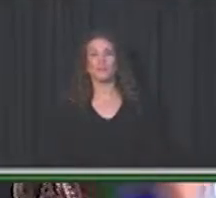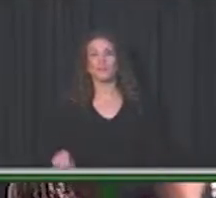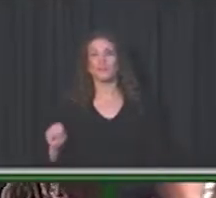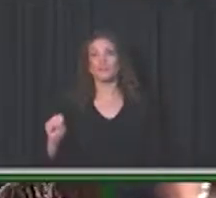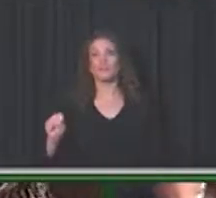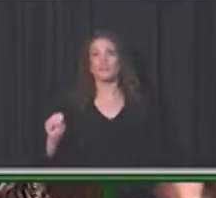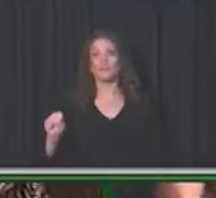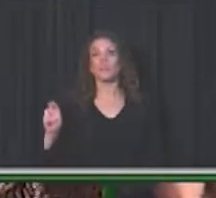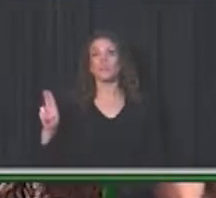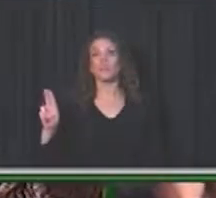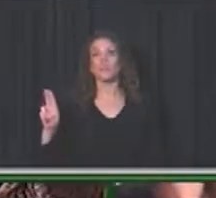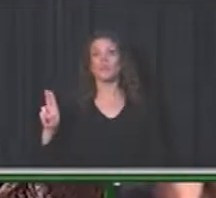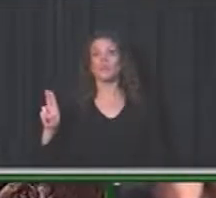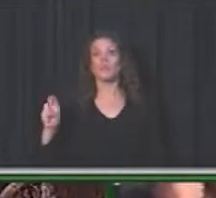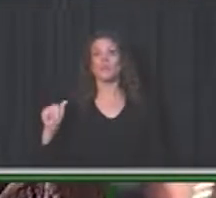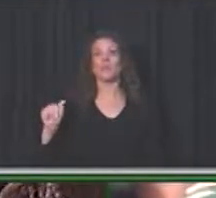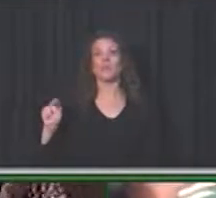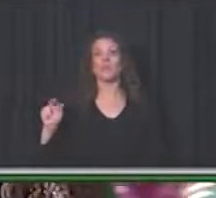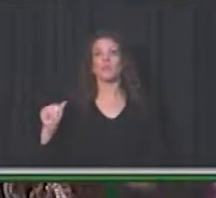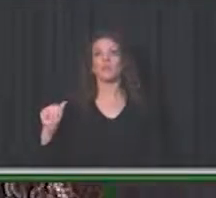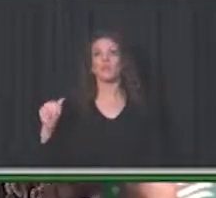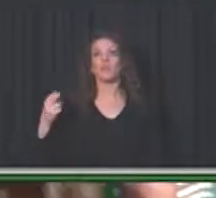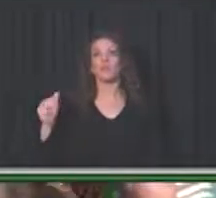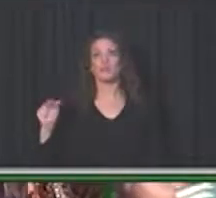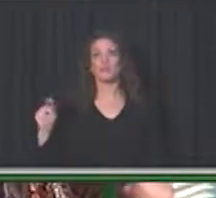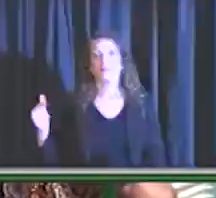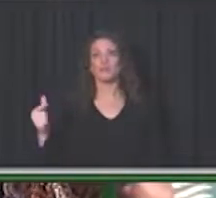Sukraja Suhal Kang.